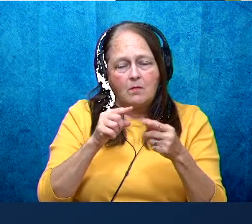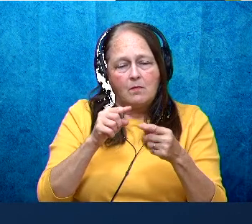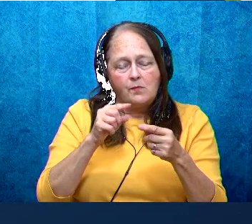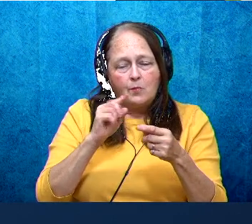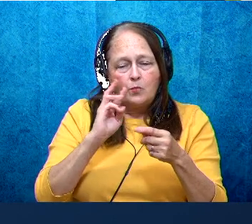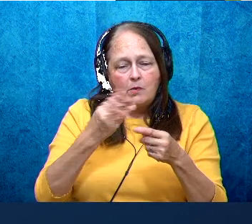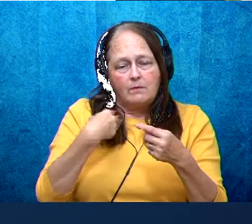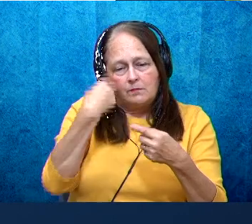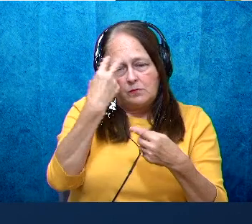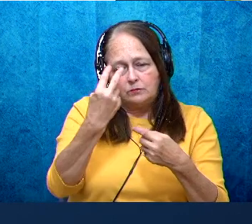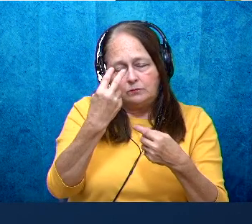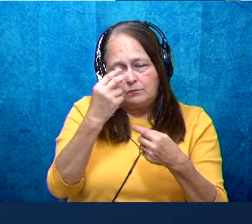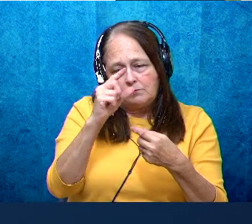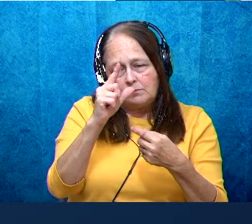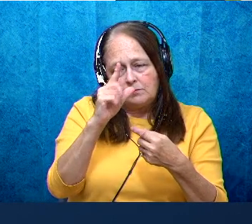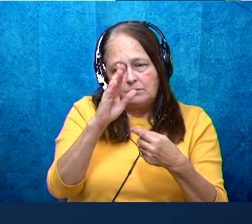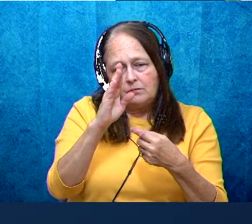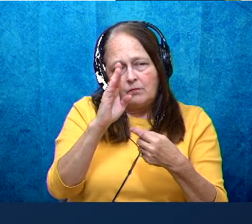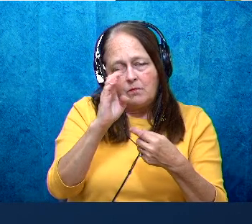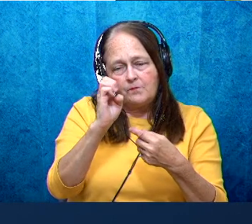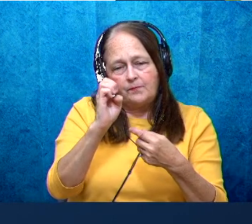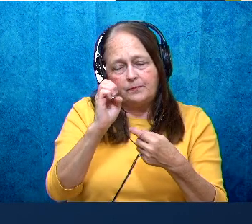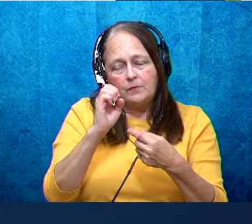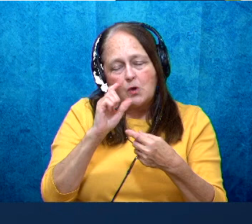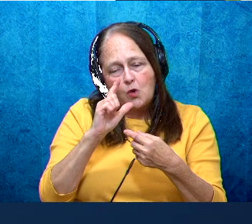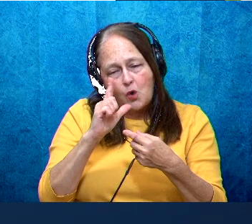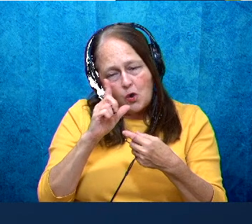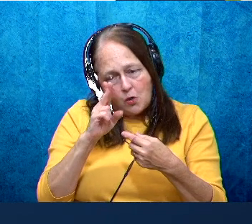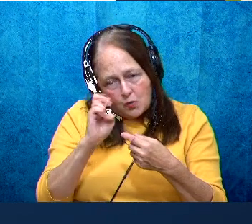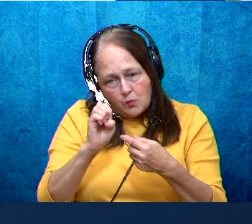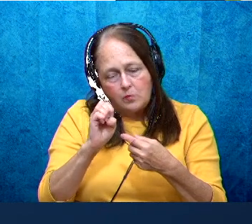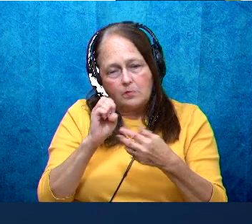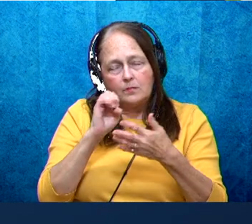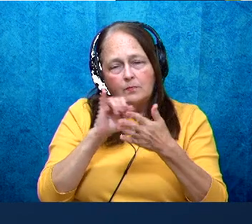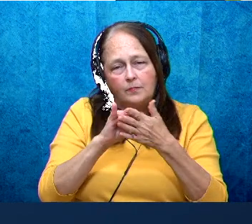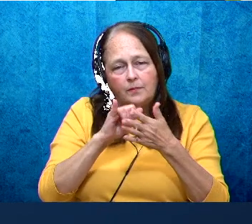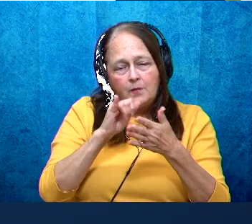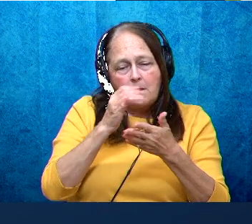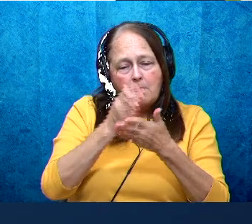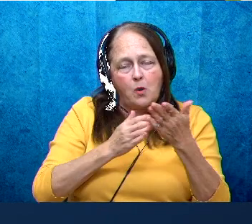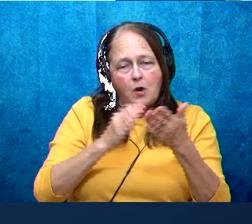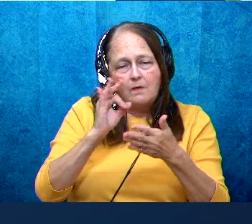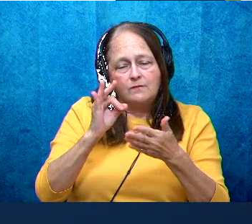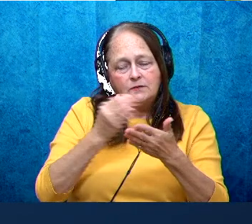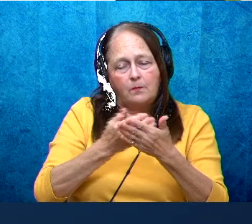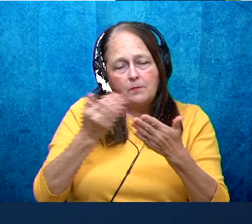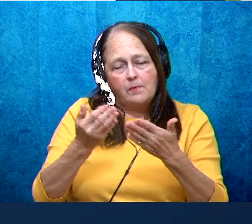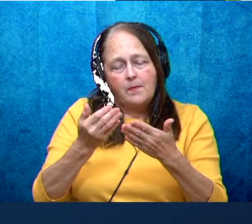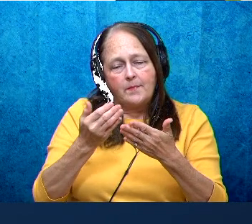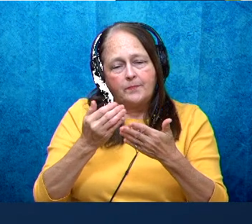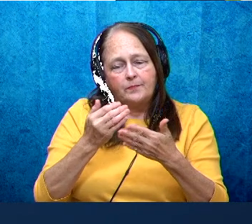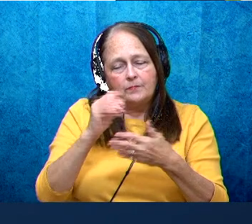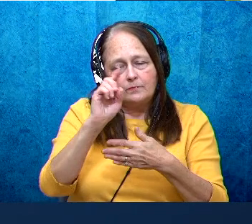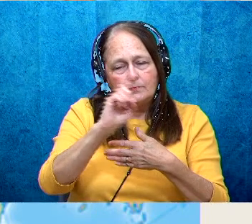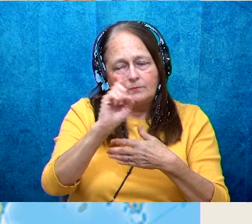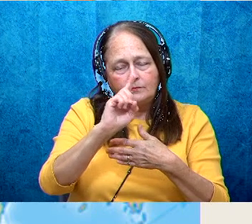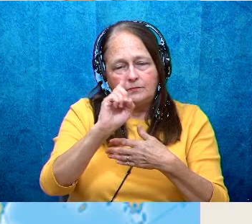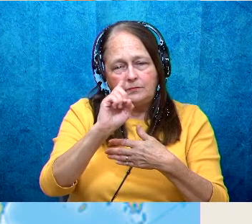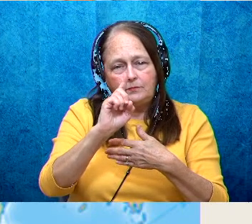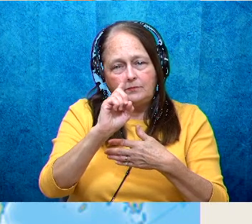got a couple of clues that tell us that this is past tense. They were part of something, but they're no longer. So the best answer is D.